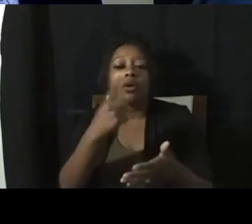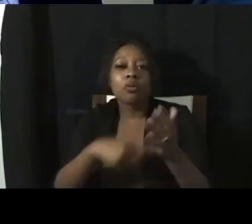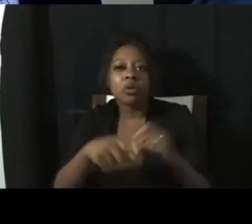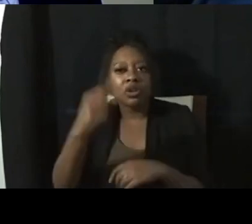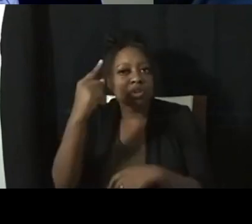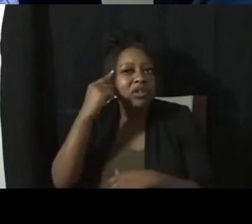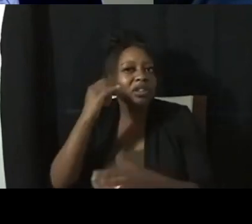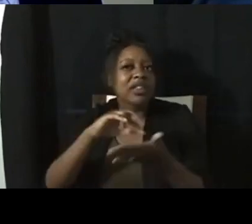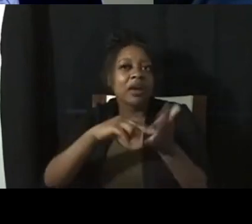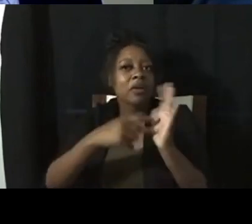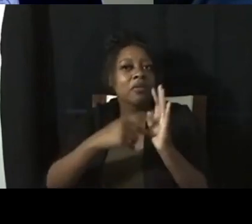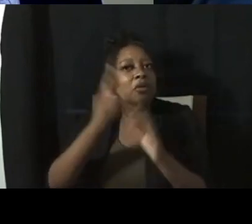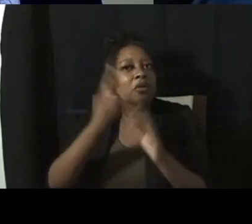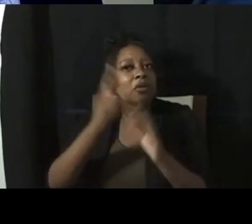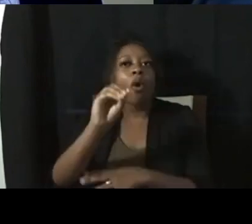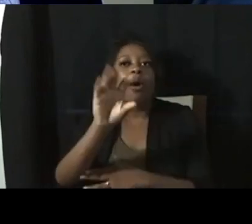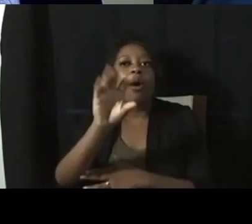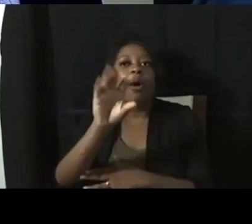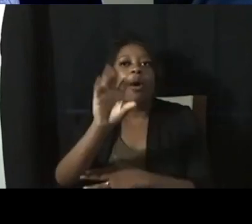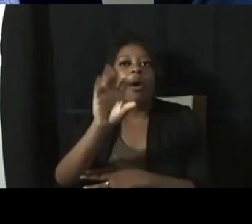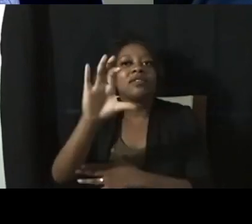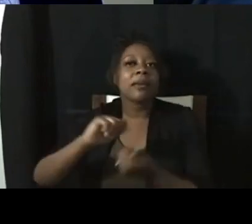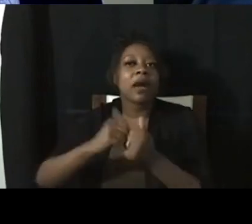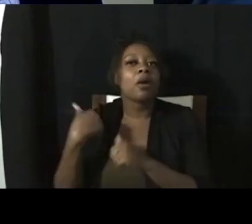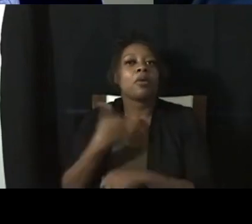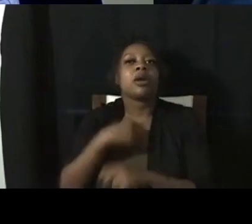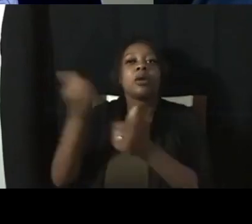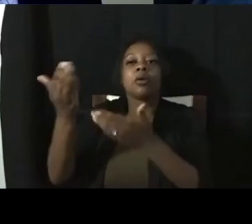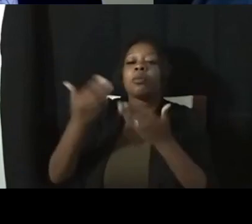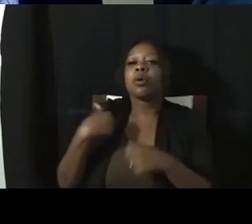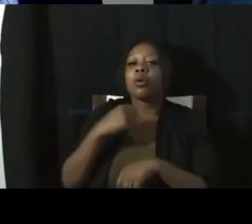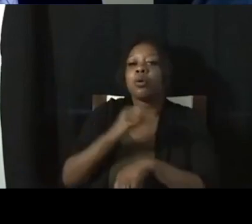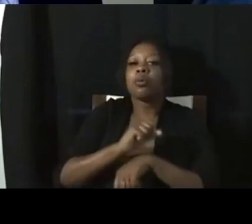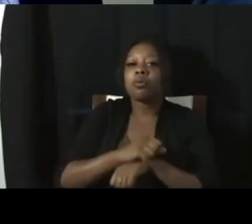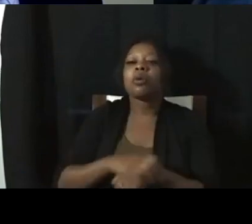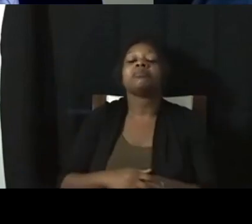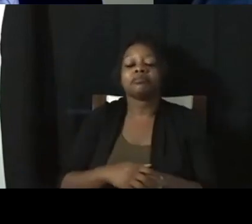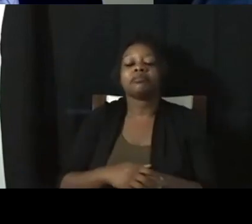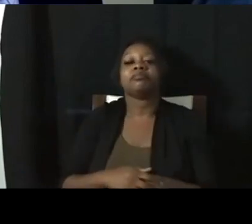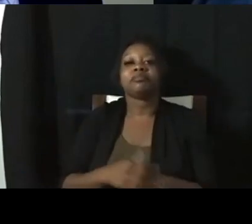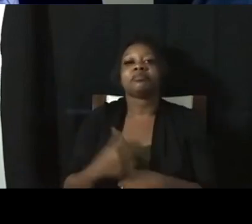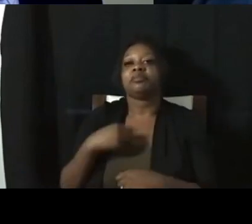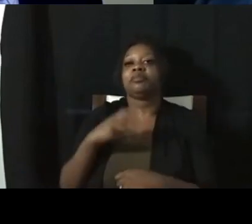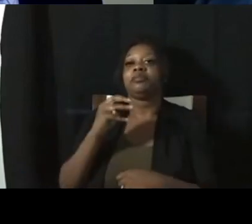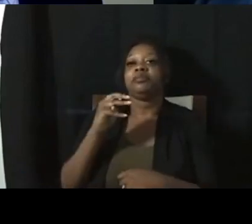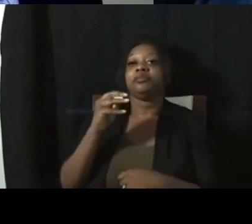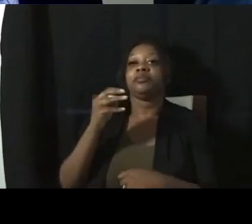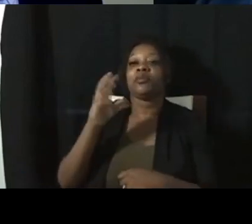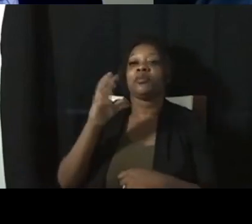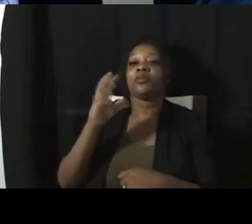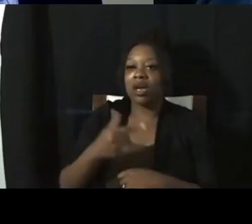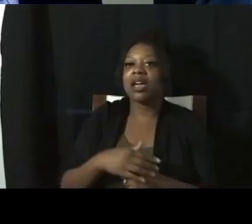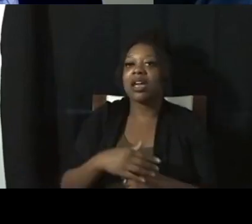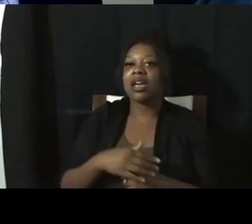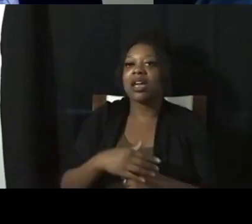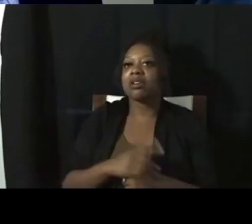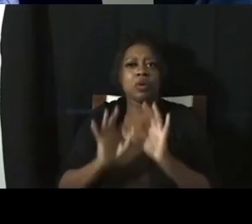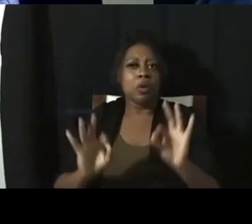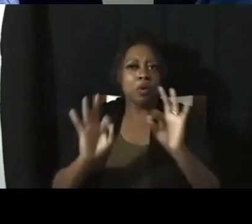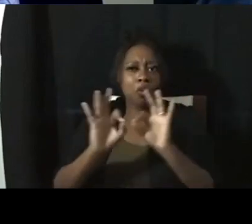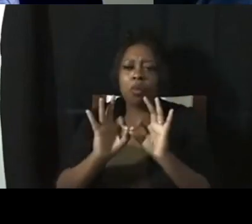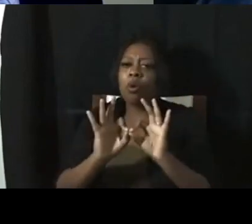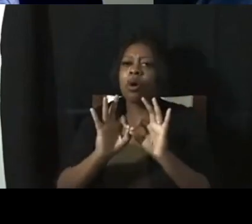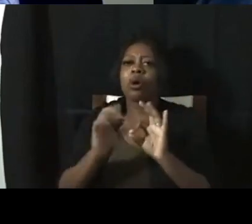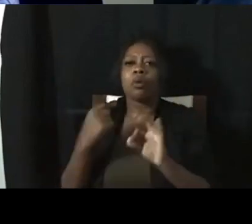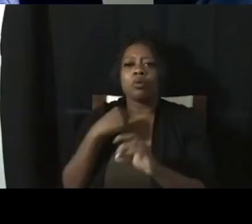bring it into our work? OFCCP is very focused on intersectionality. We're doing it in the race and gender context, looking at the intersection of race and